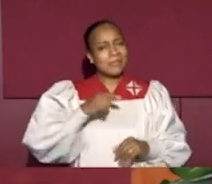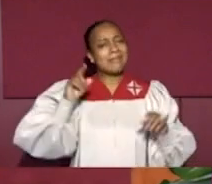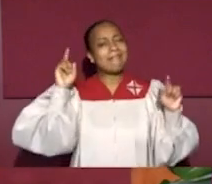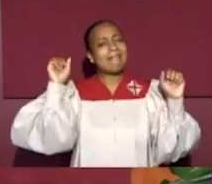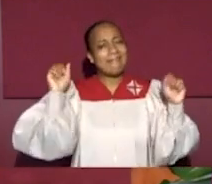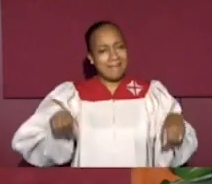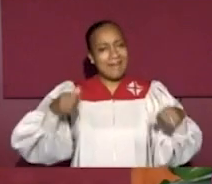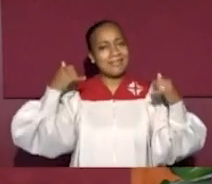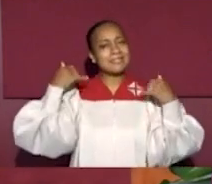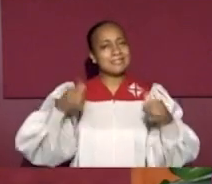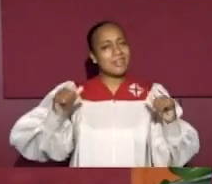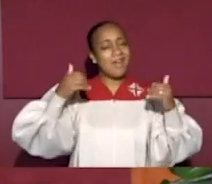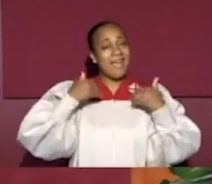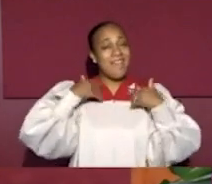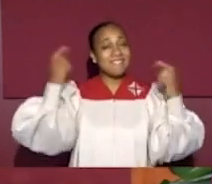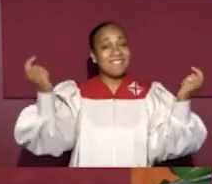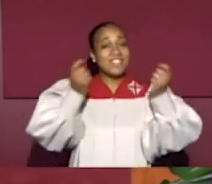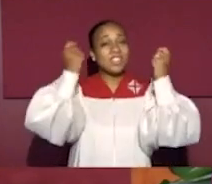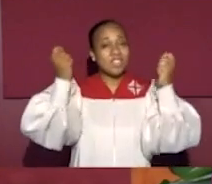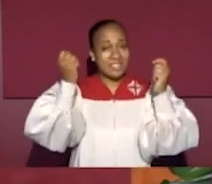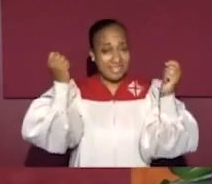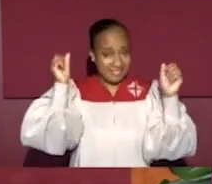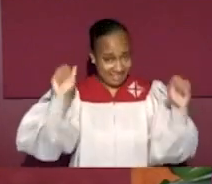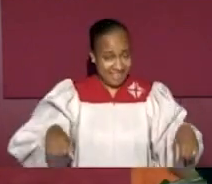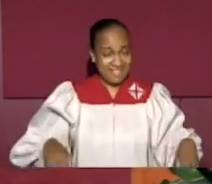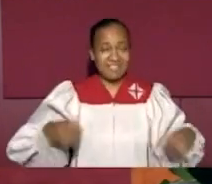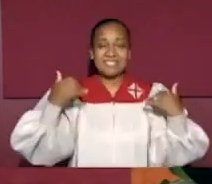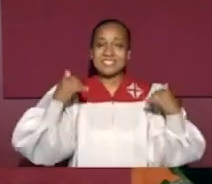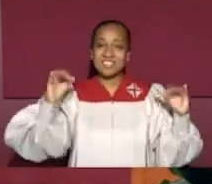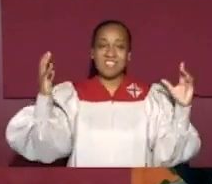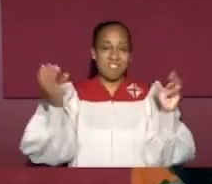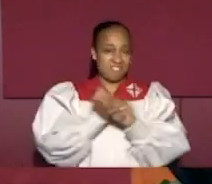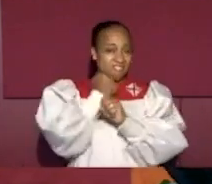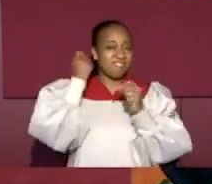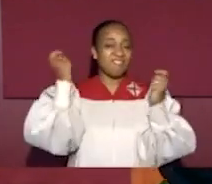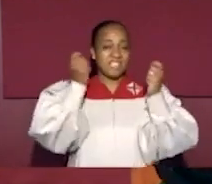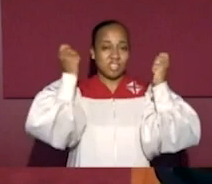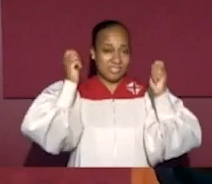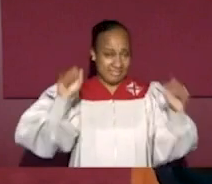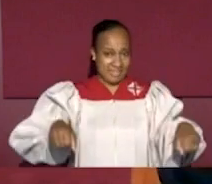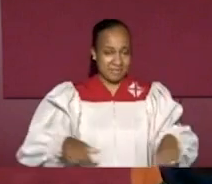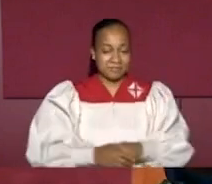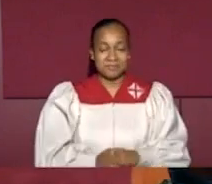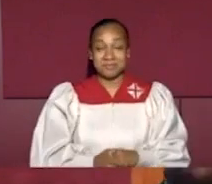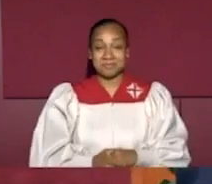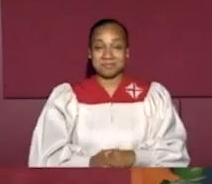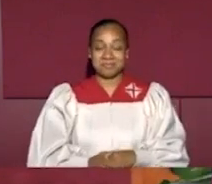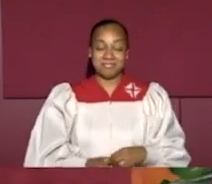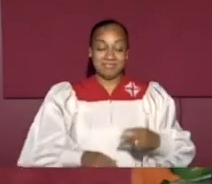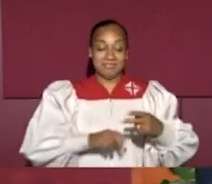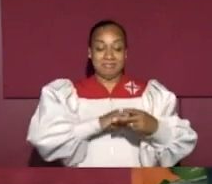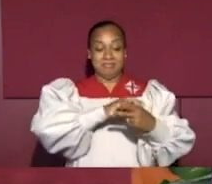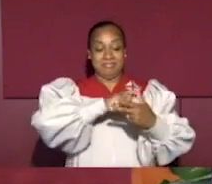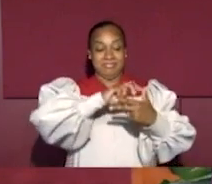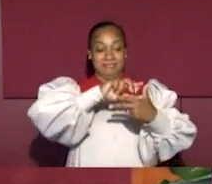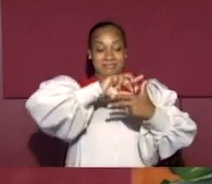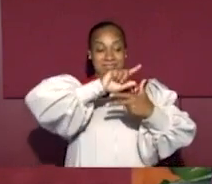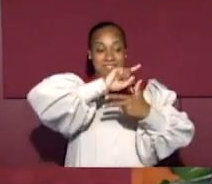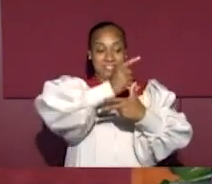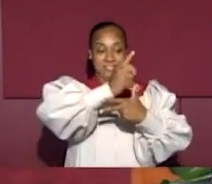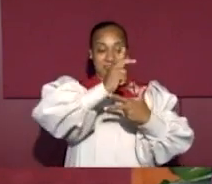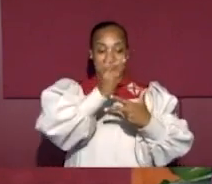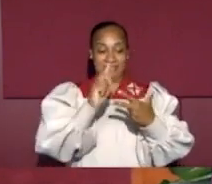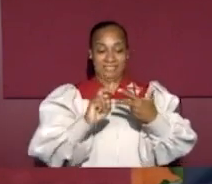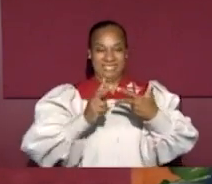can still have the victory. We can still have the victory. And so the second thing we learned, and we spent nearly all